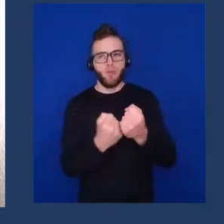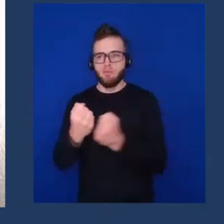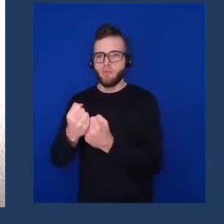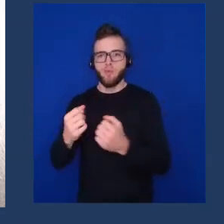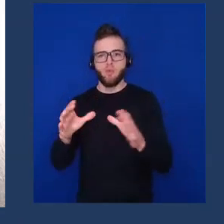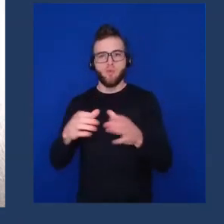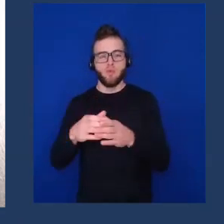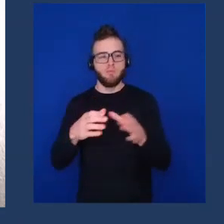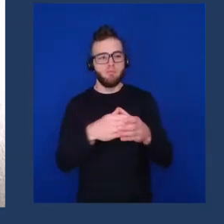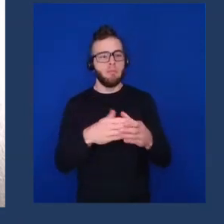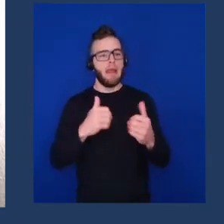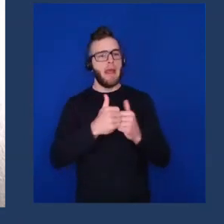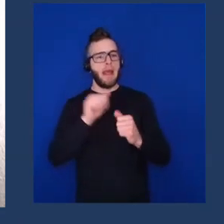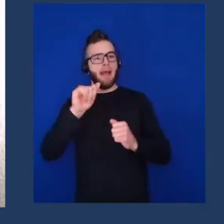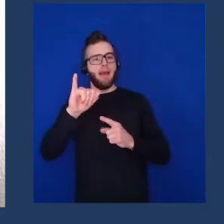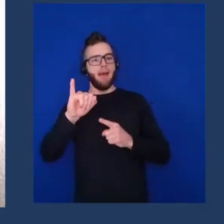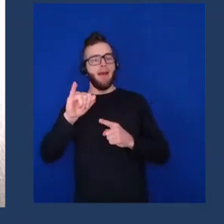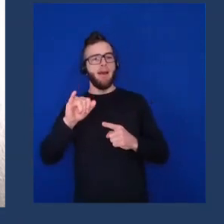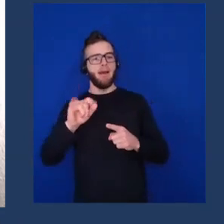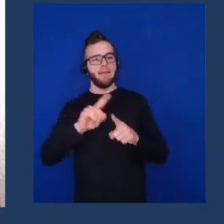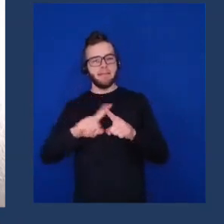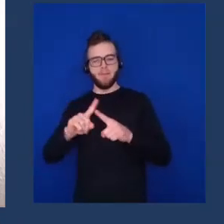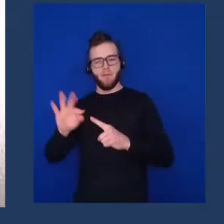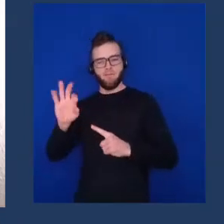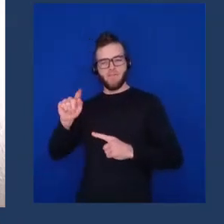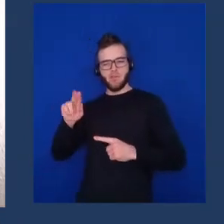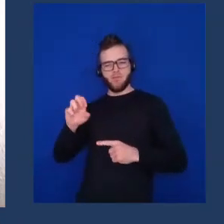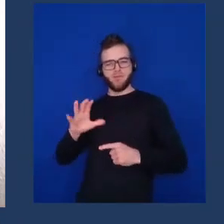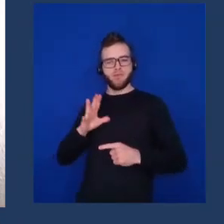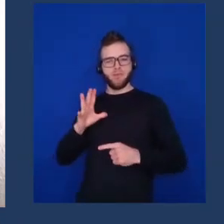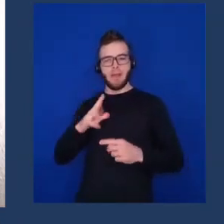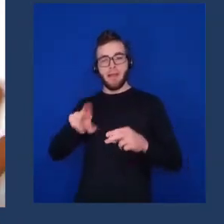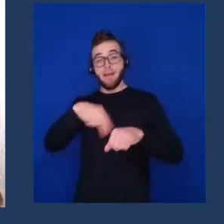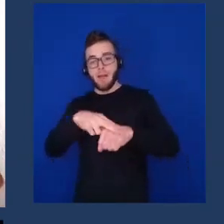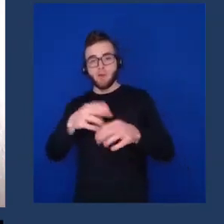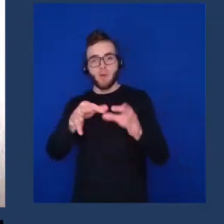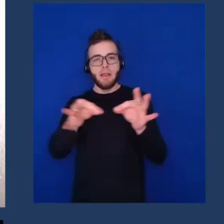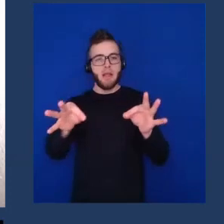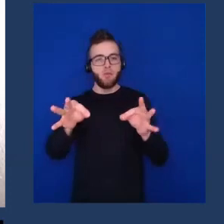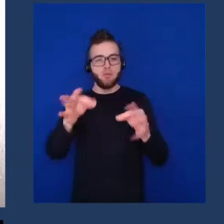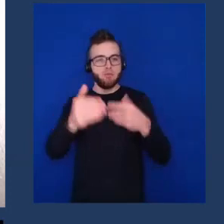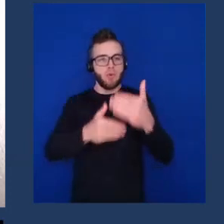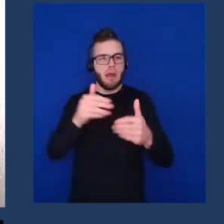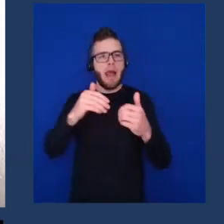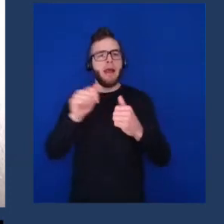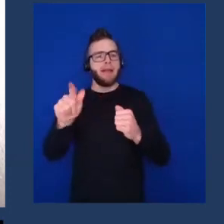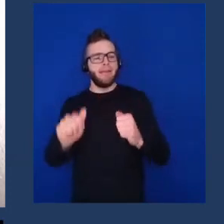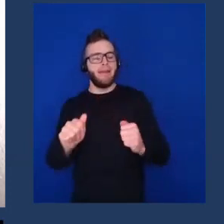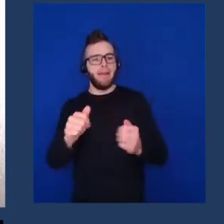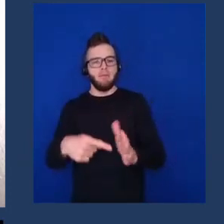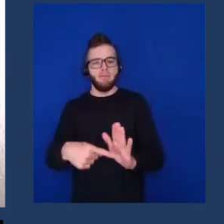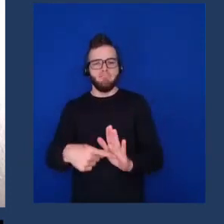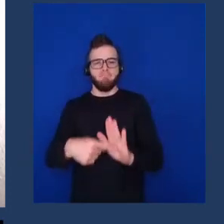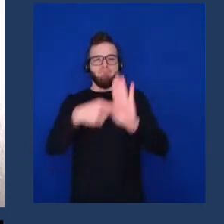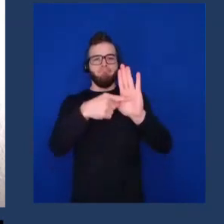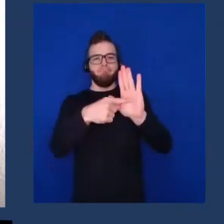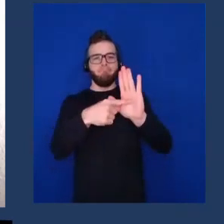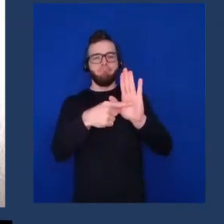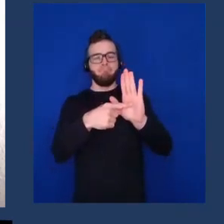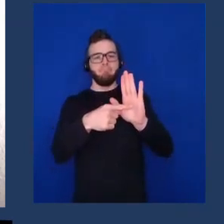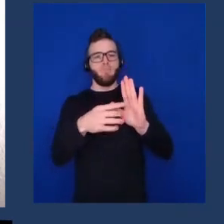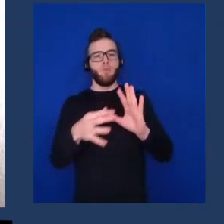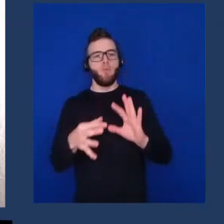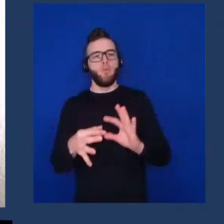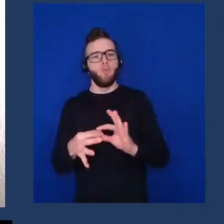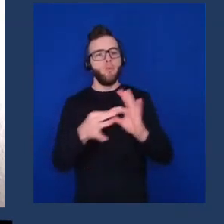language processing, how can that maybe surface relevant resources as someone is talking about a particular